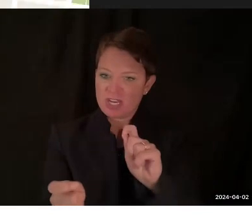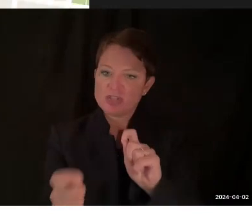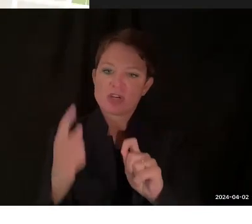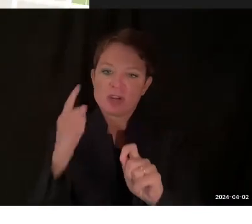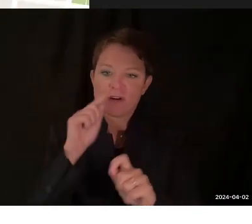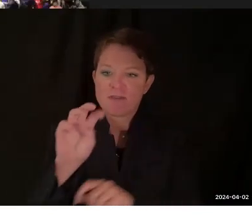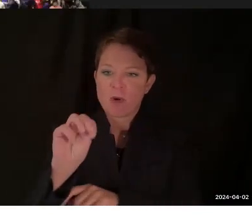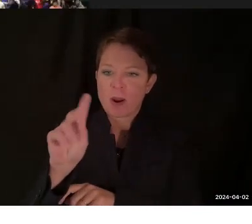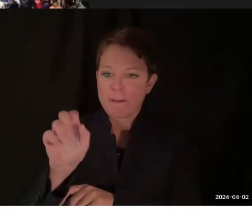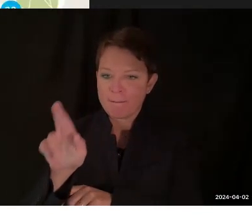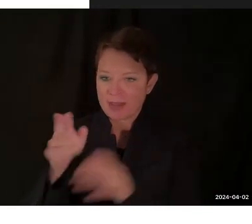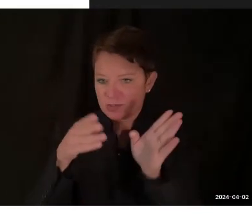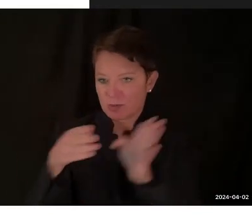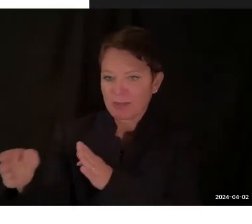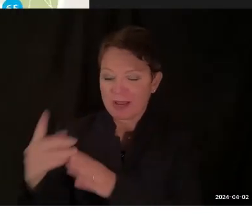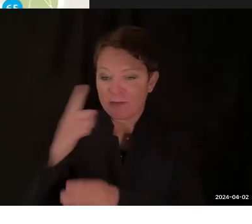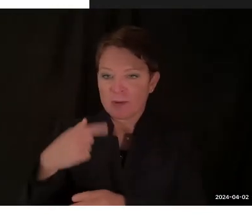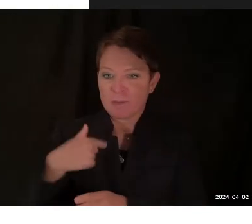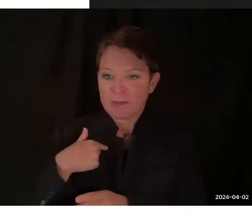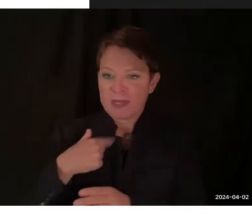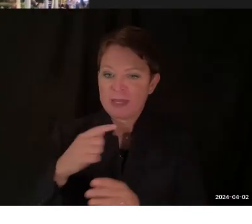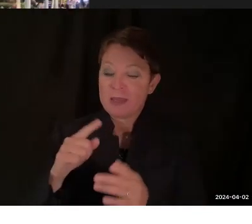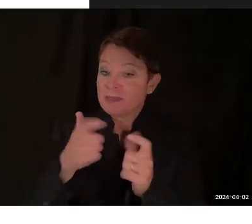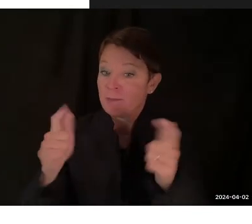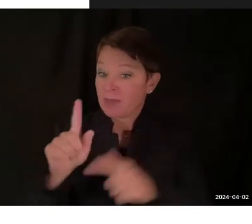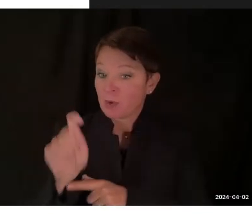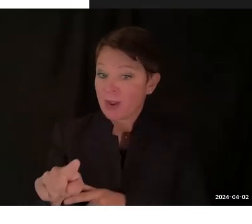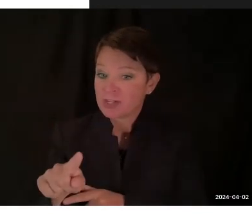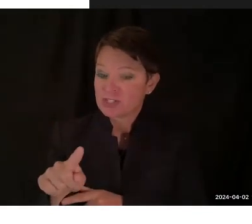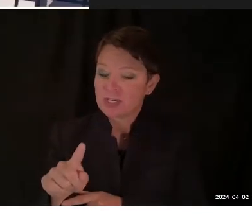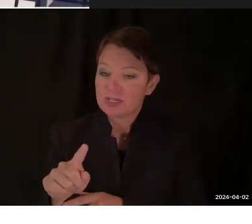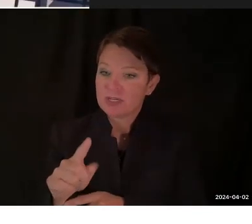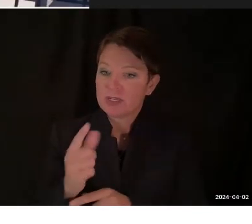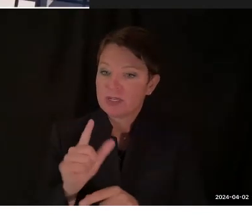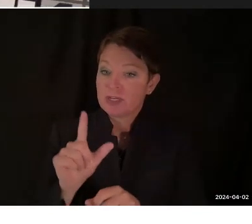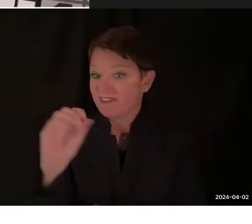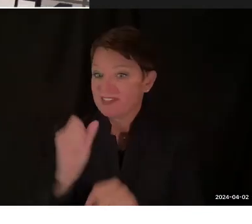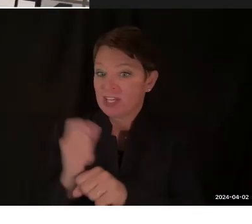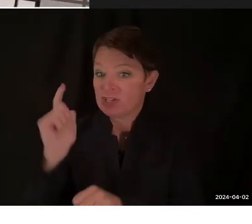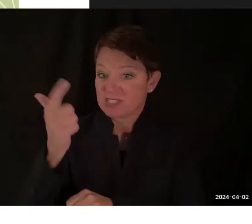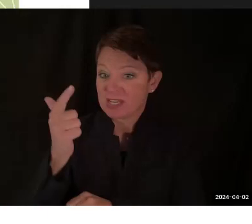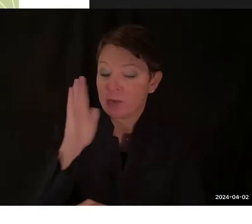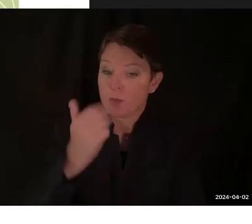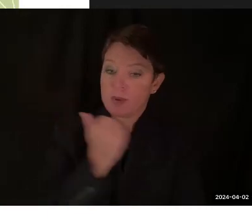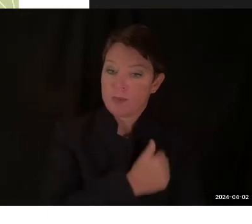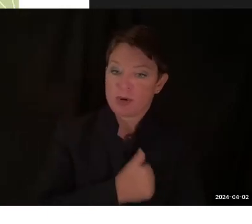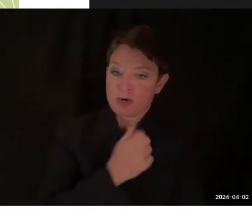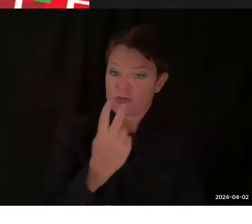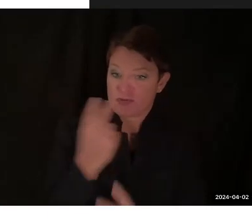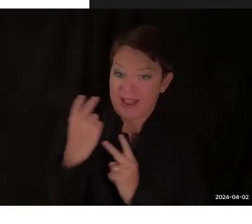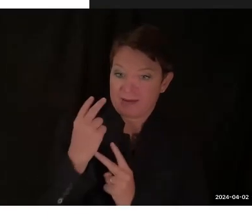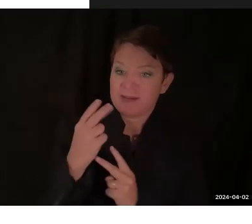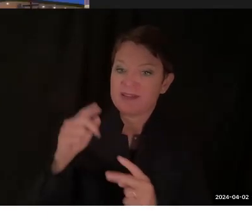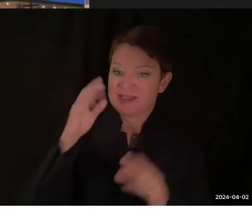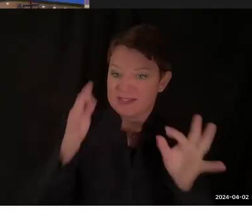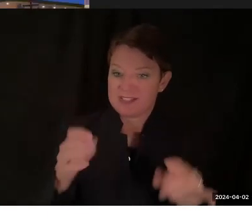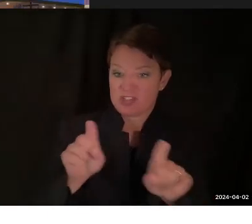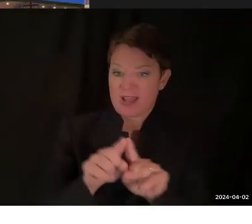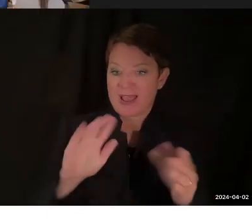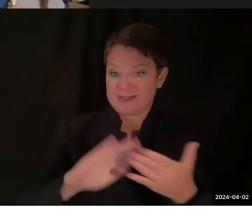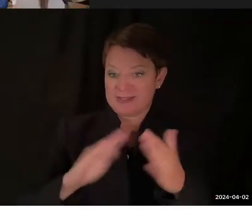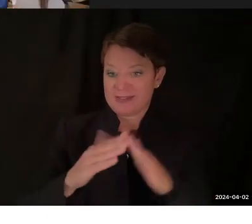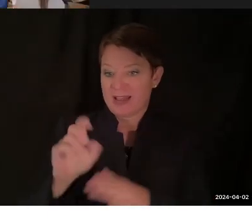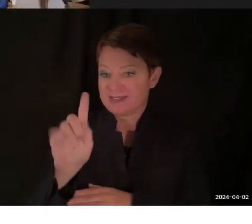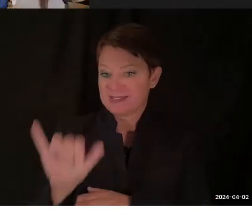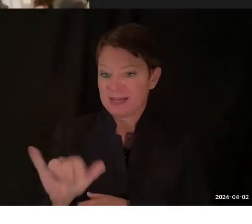plan. And to me, that means the key question is, in 20 or even 50, regret this decision as a city,